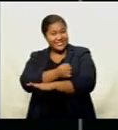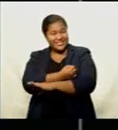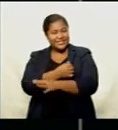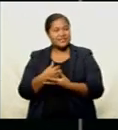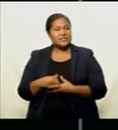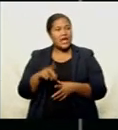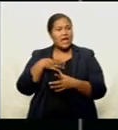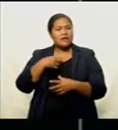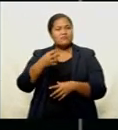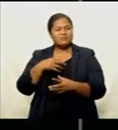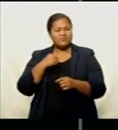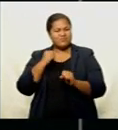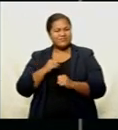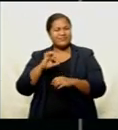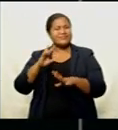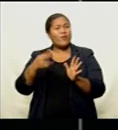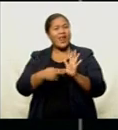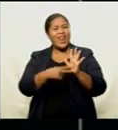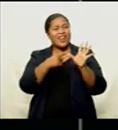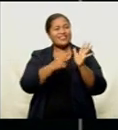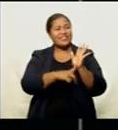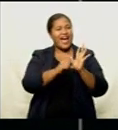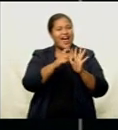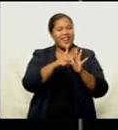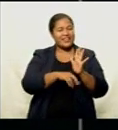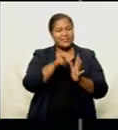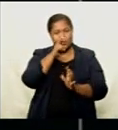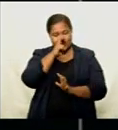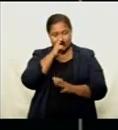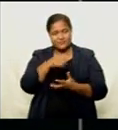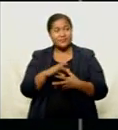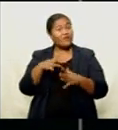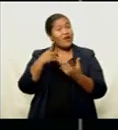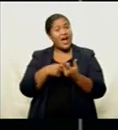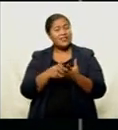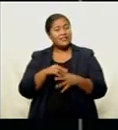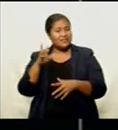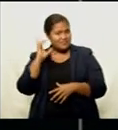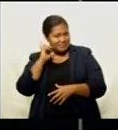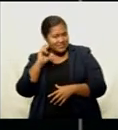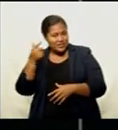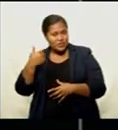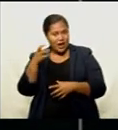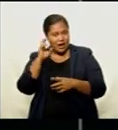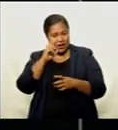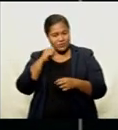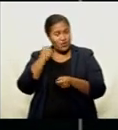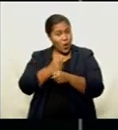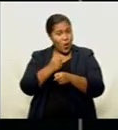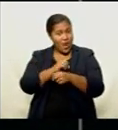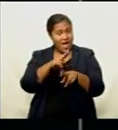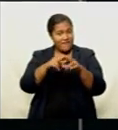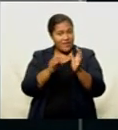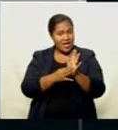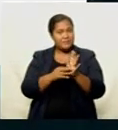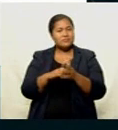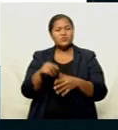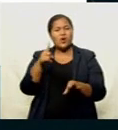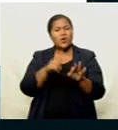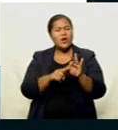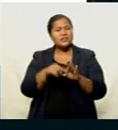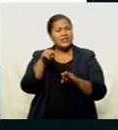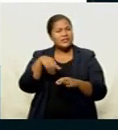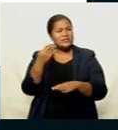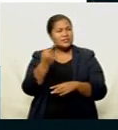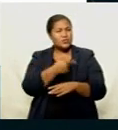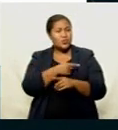tighter security in Nandali area. For these stories and others, you can tune in daily to our sister radio station, Gold FM. To our poll question, this week